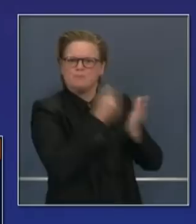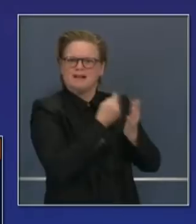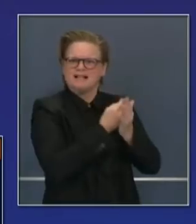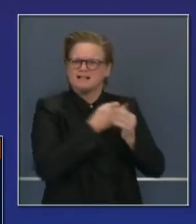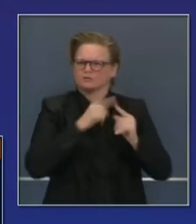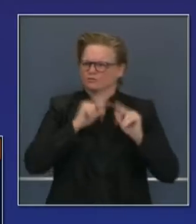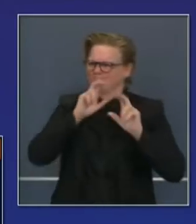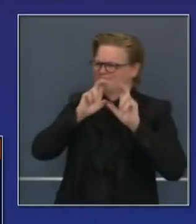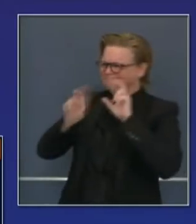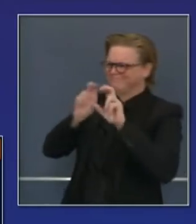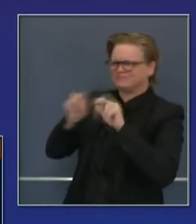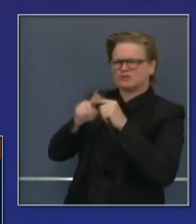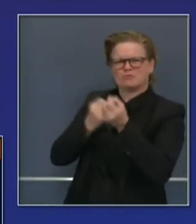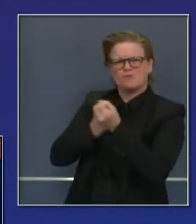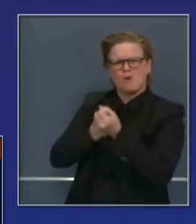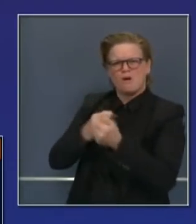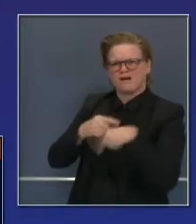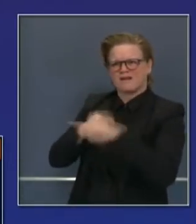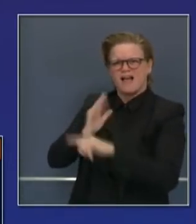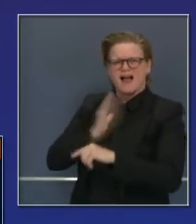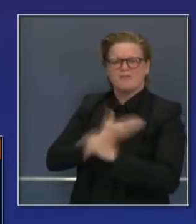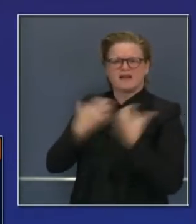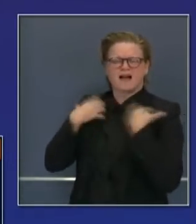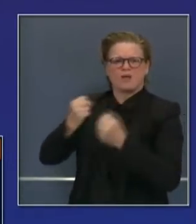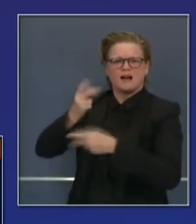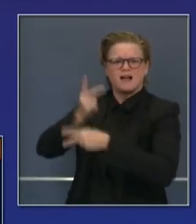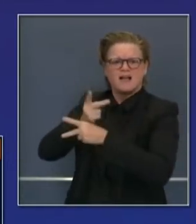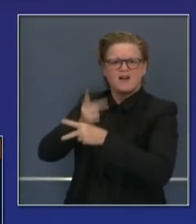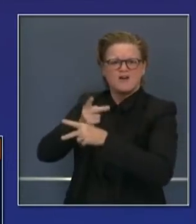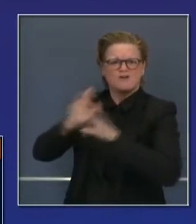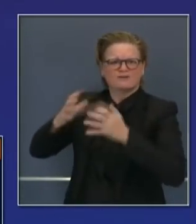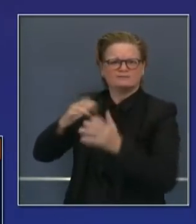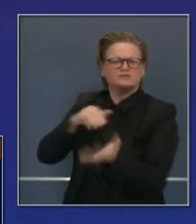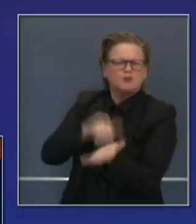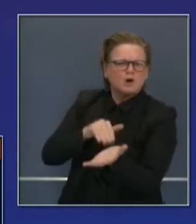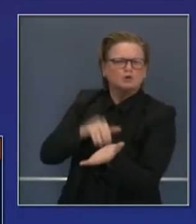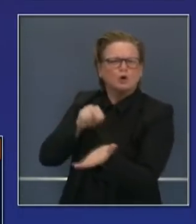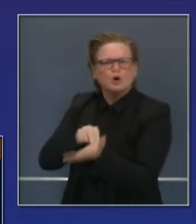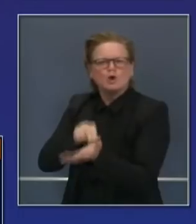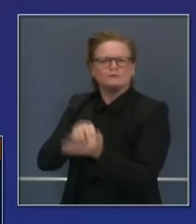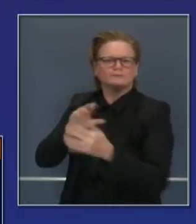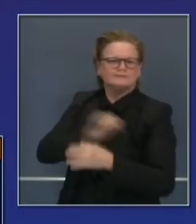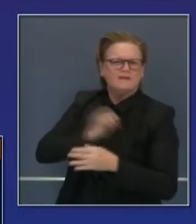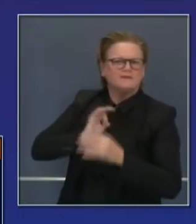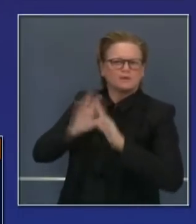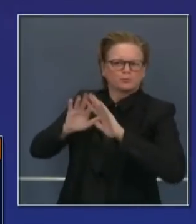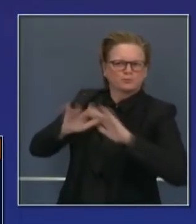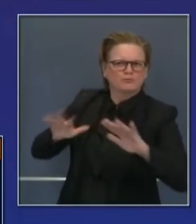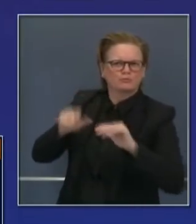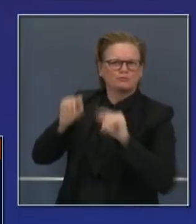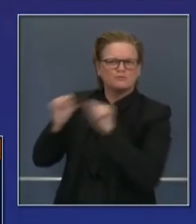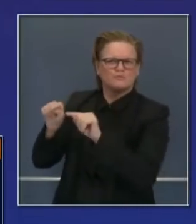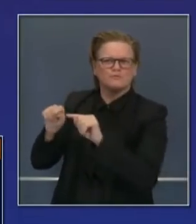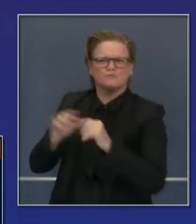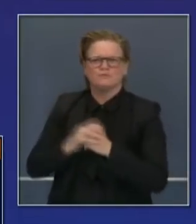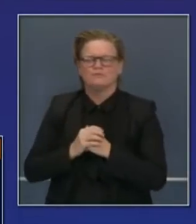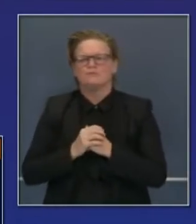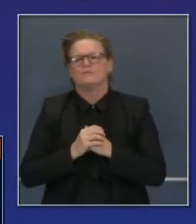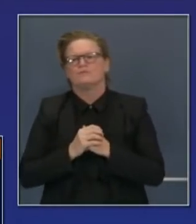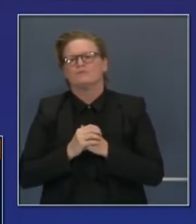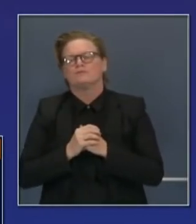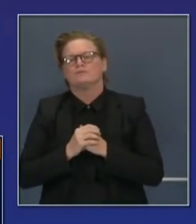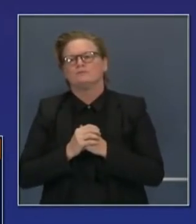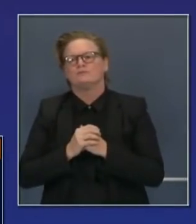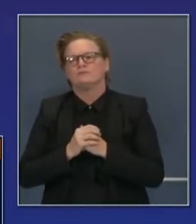hotel workers. And we want to just thank philanthropy for really stepping up in that space and being supportive. And we're looking for more philanthropic